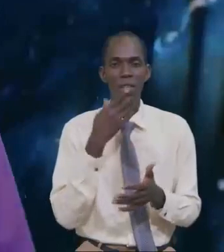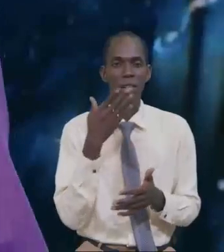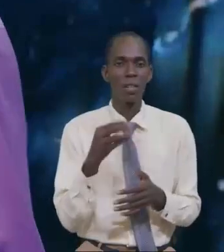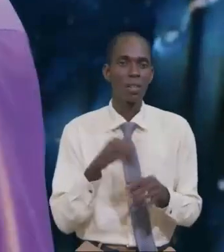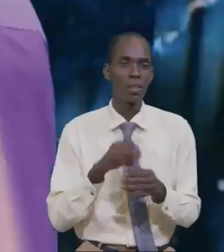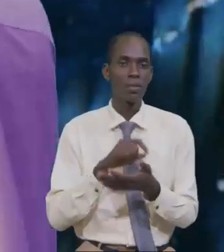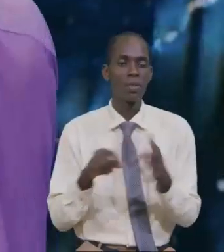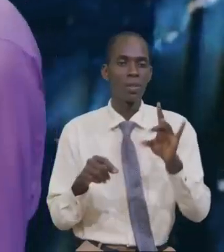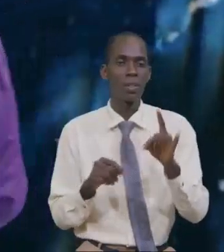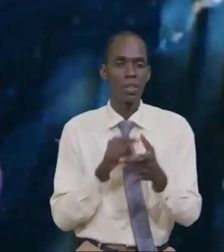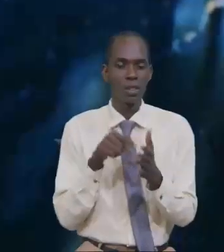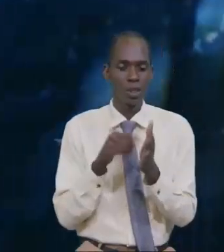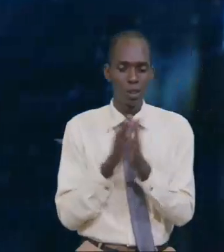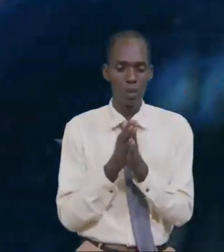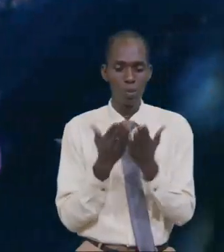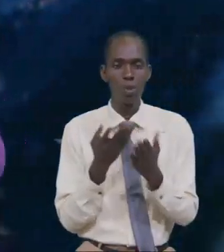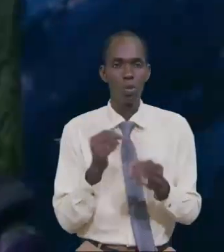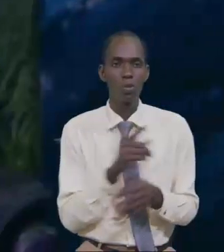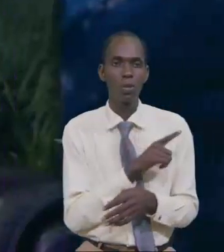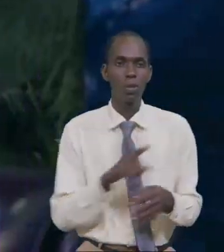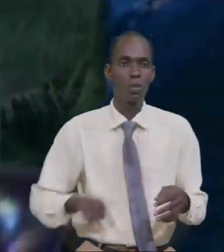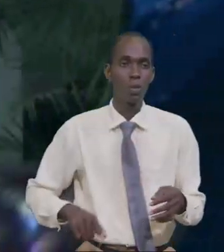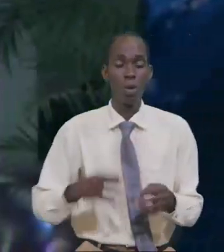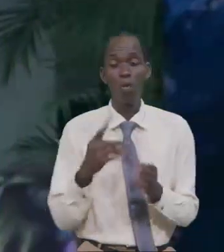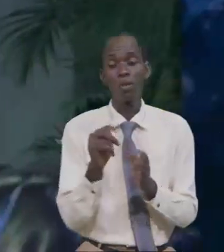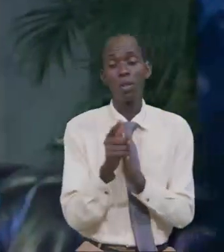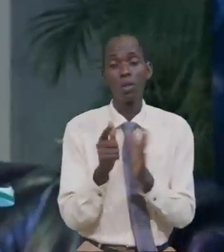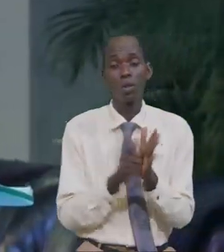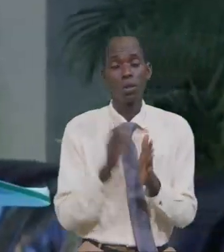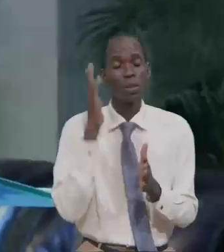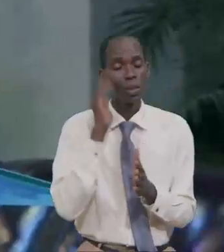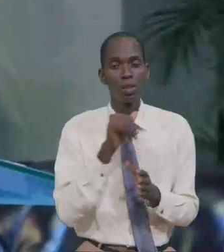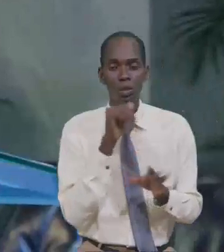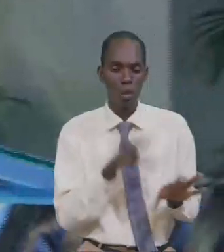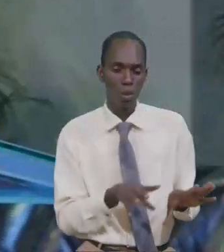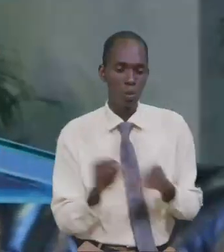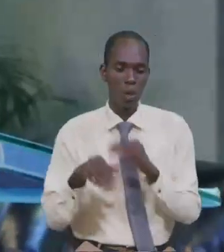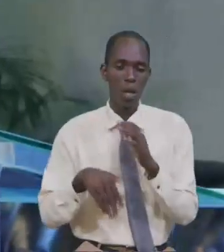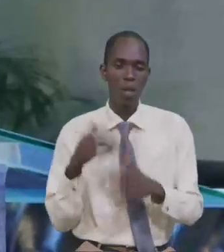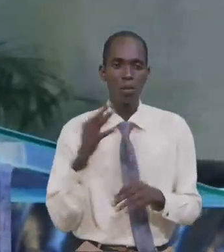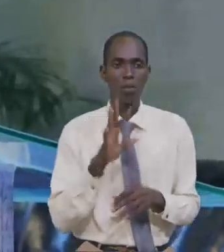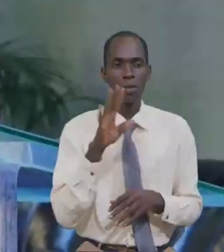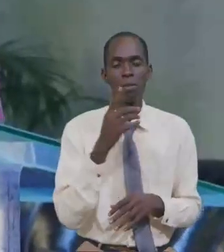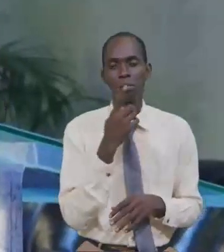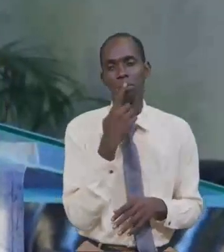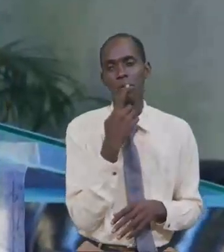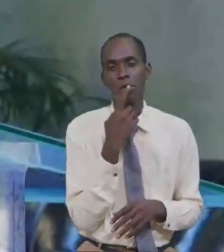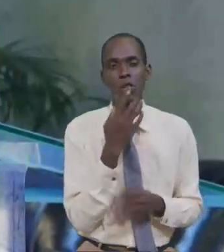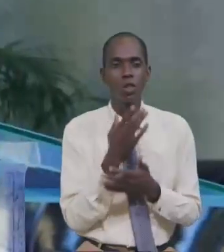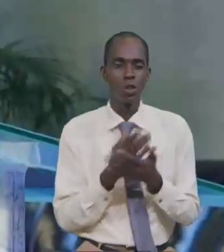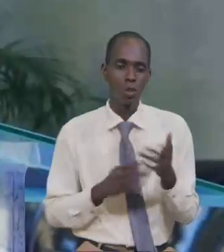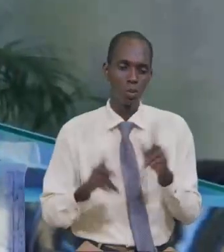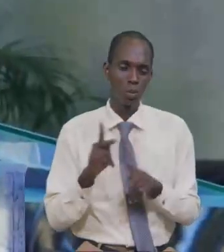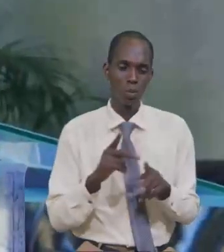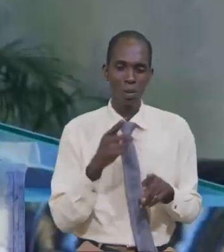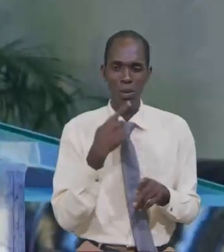people say, how about that? Now this book of the law, and have to be reading the law every time. What that is saying,